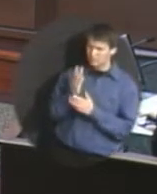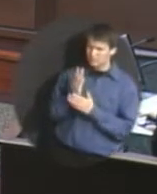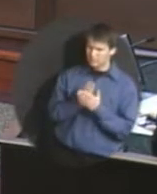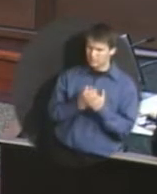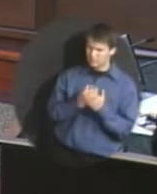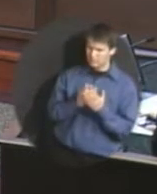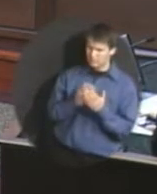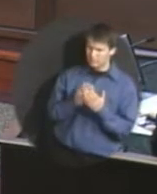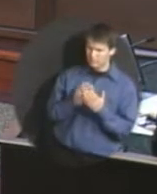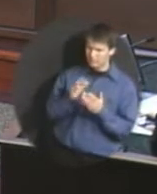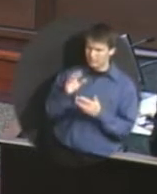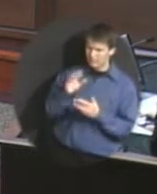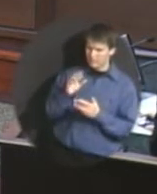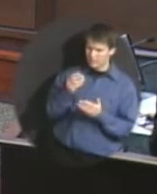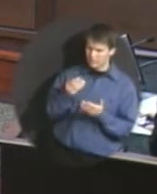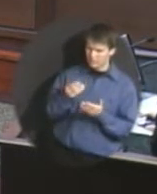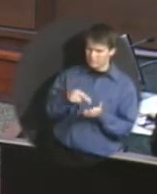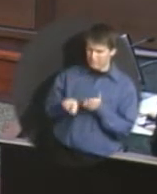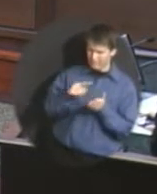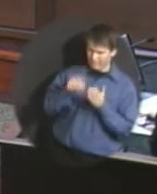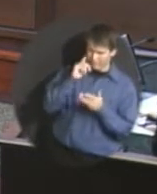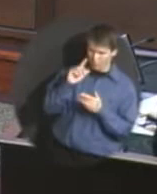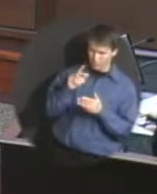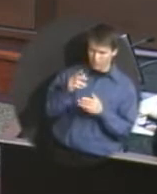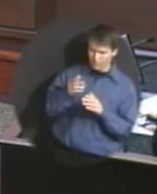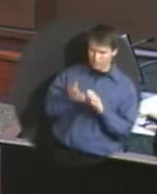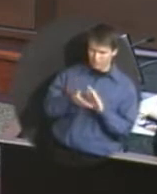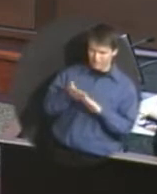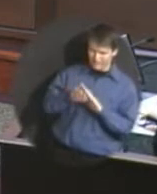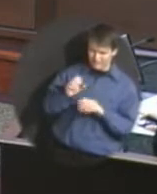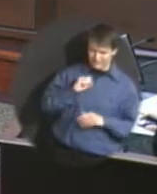of the maintenance staff can be They could be, directed yes. into that? Yes.